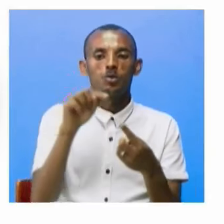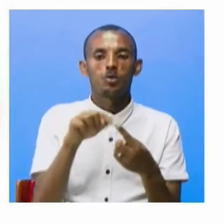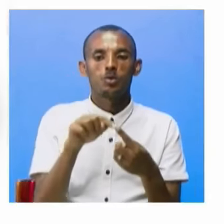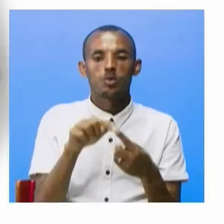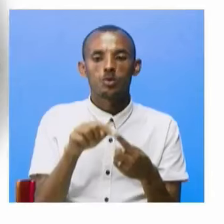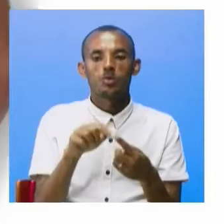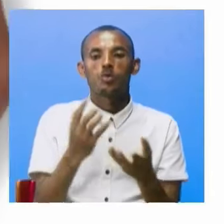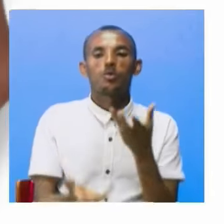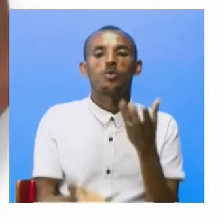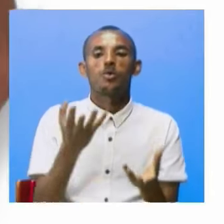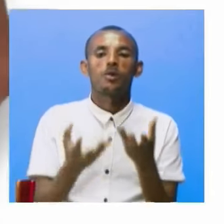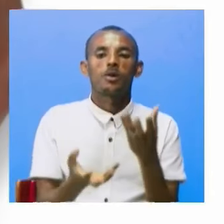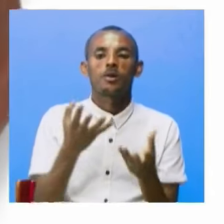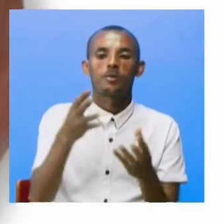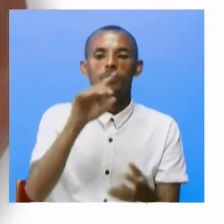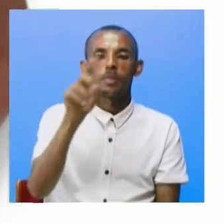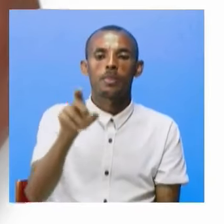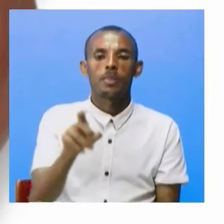to cook?